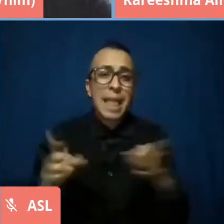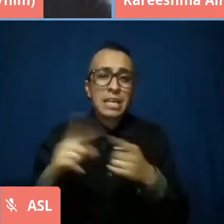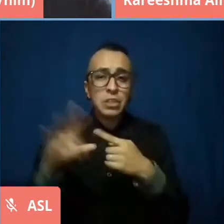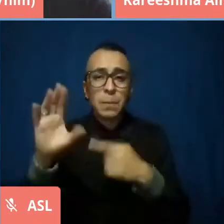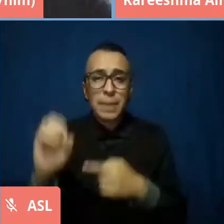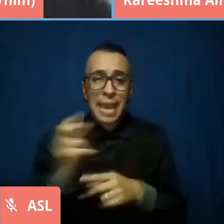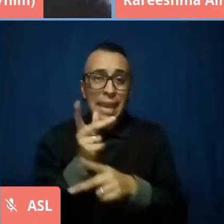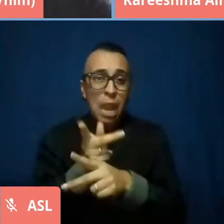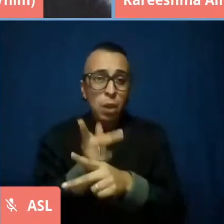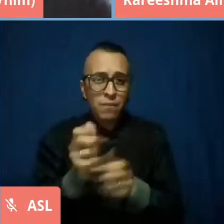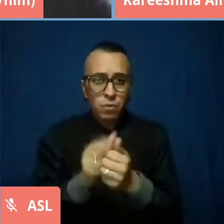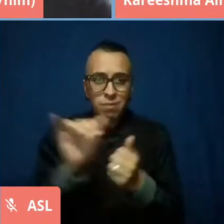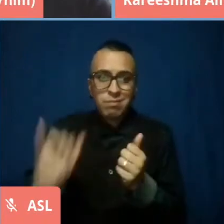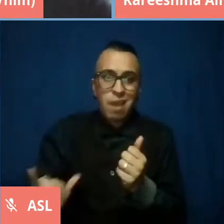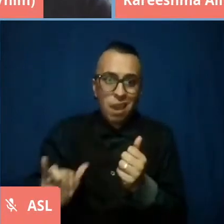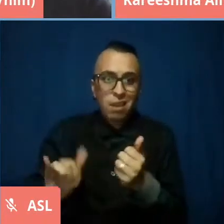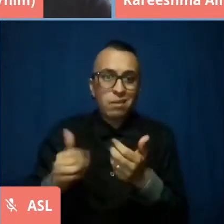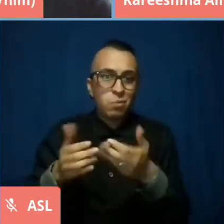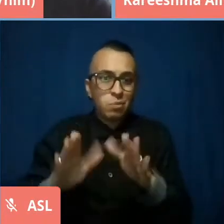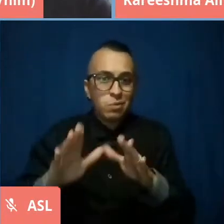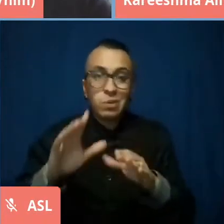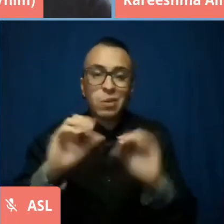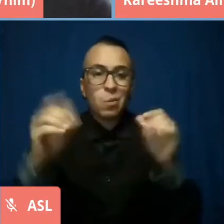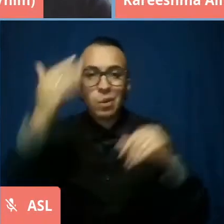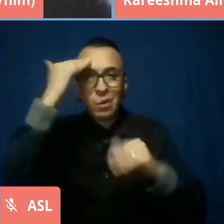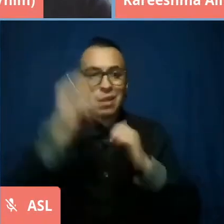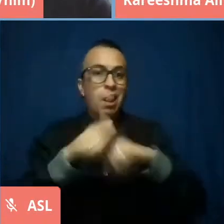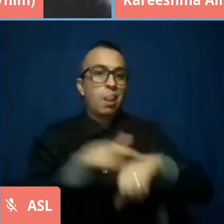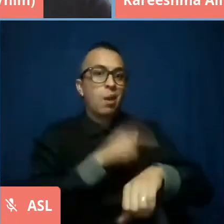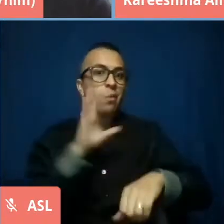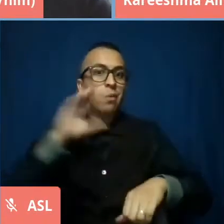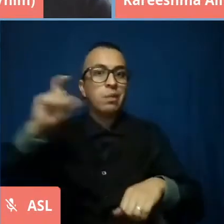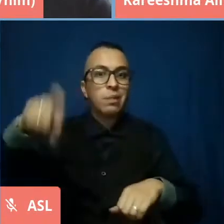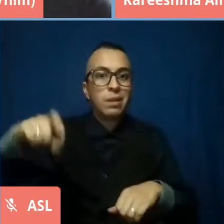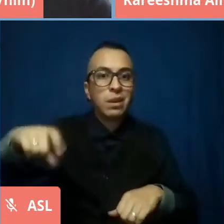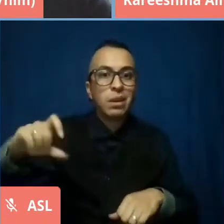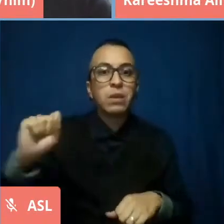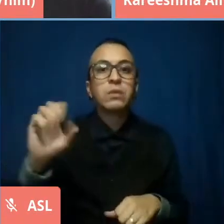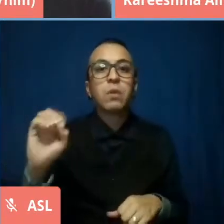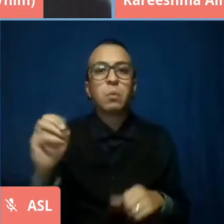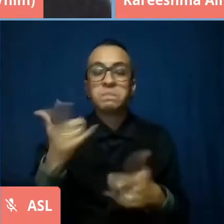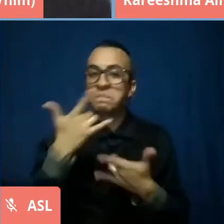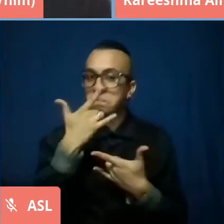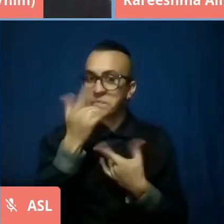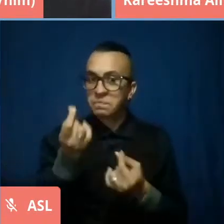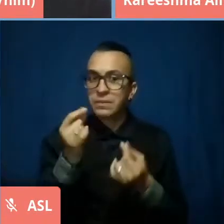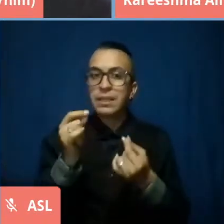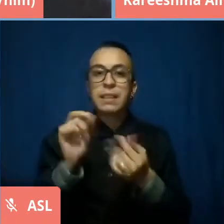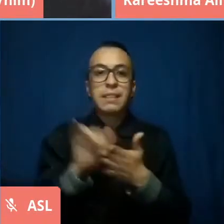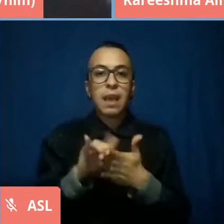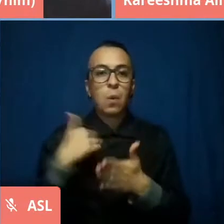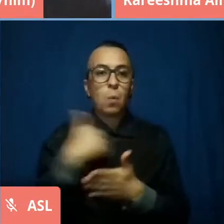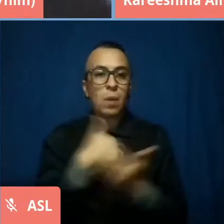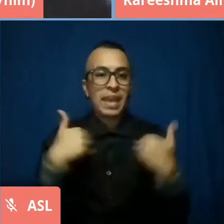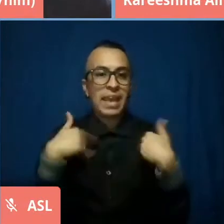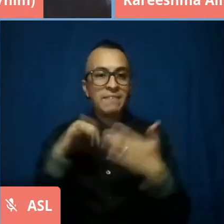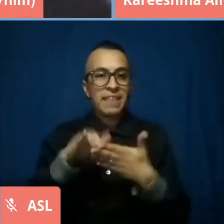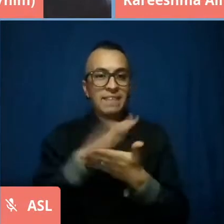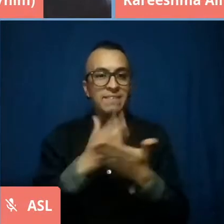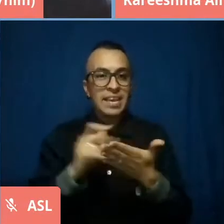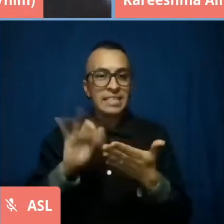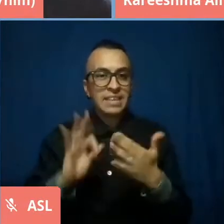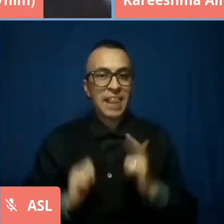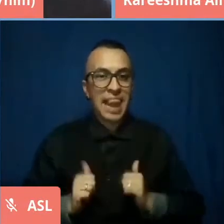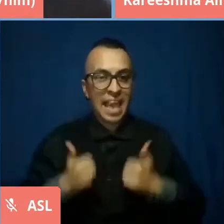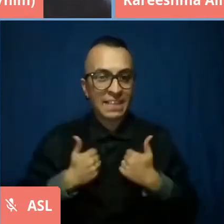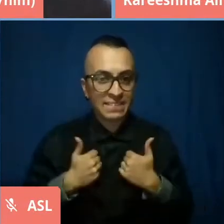that regard, and they don't know how long it's going to take. And so it's interesting that this is the phase of life where